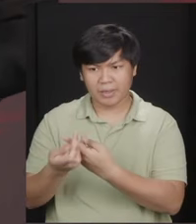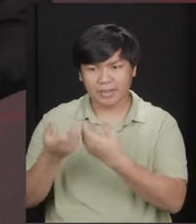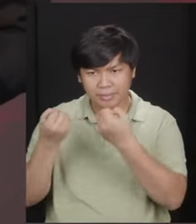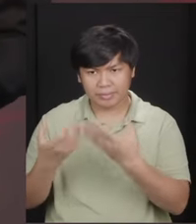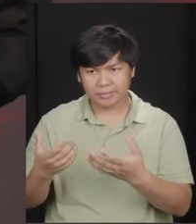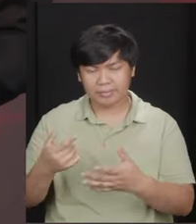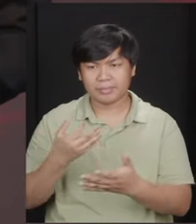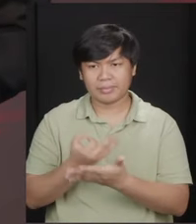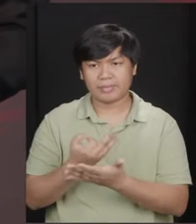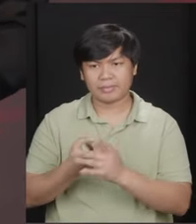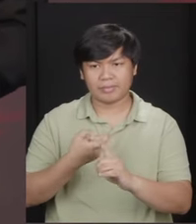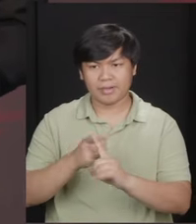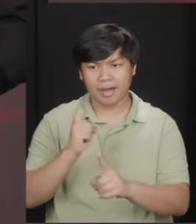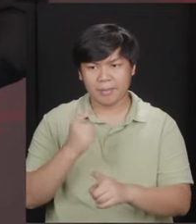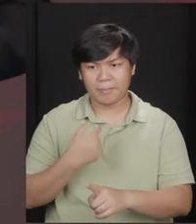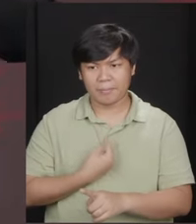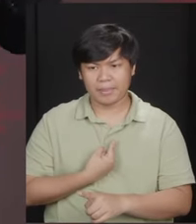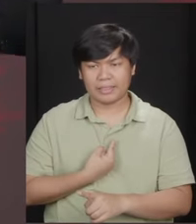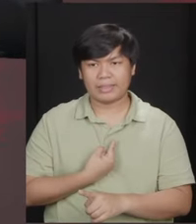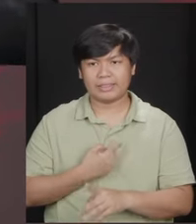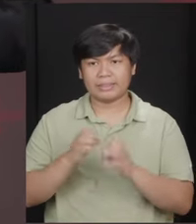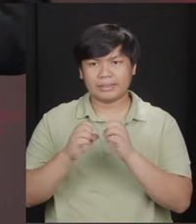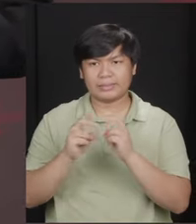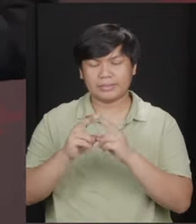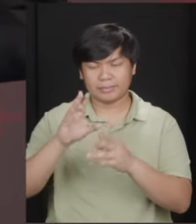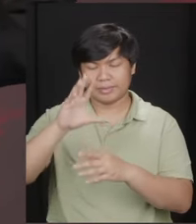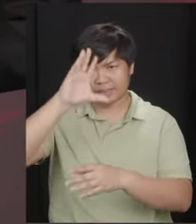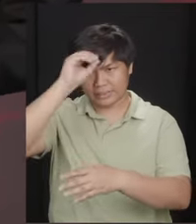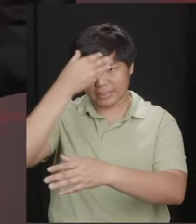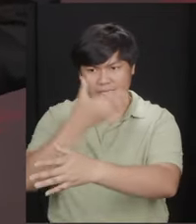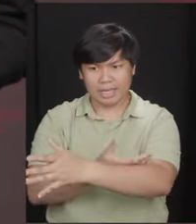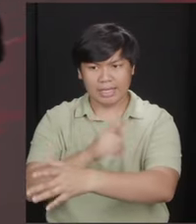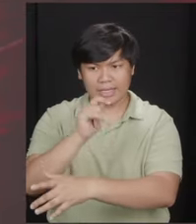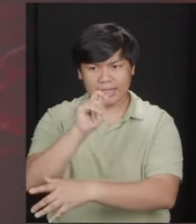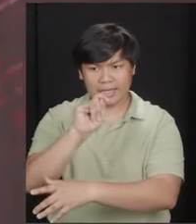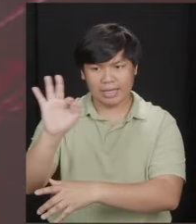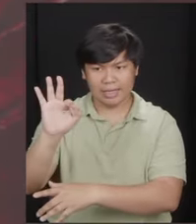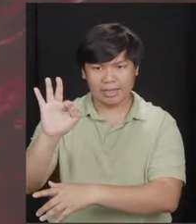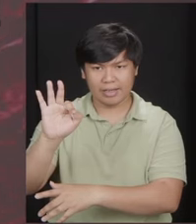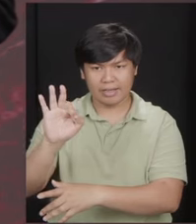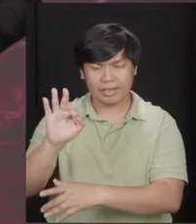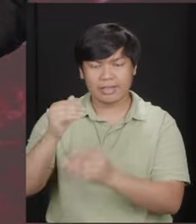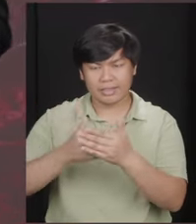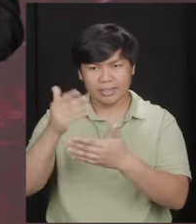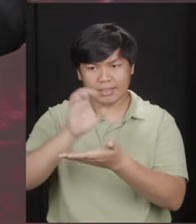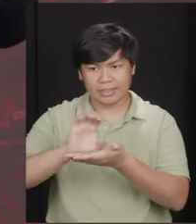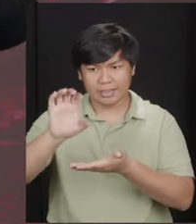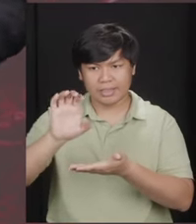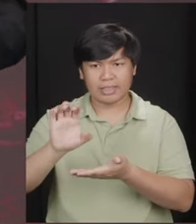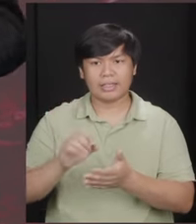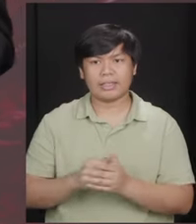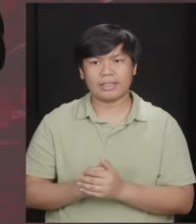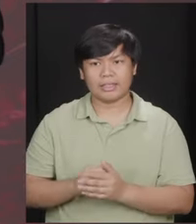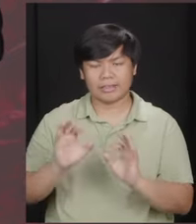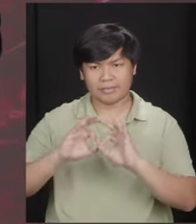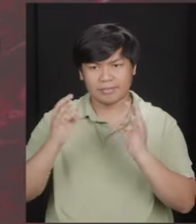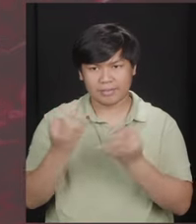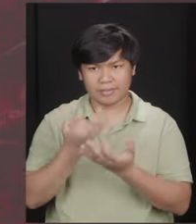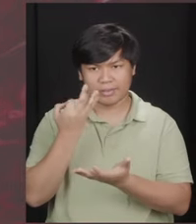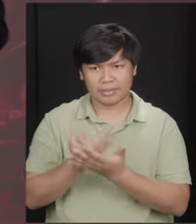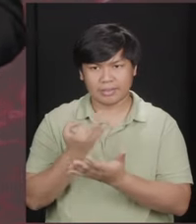money from me. Even my son's tuition in the coming semester is dependent. That's our family's